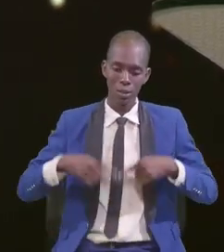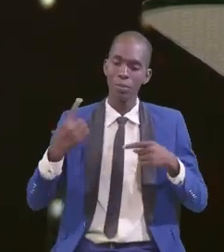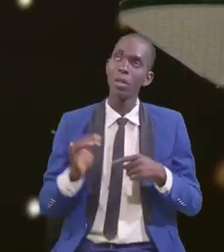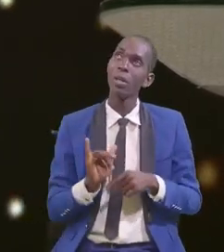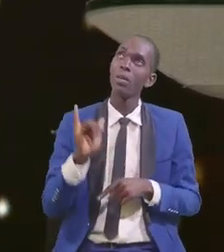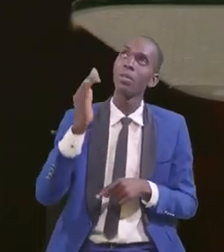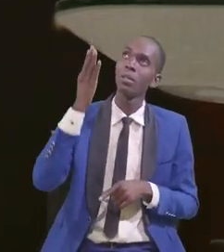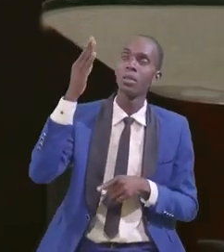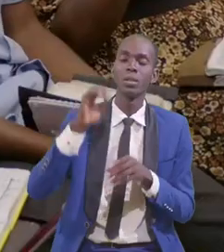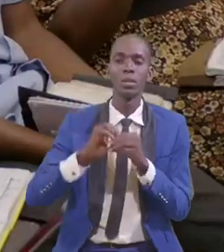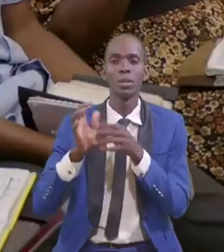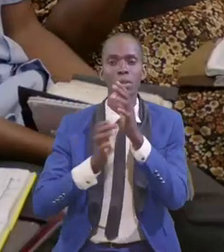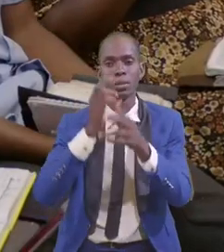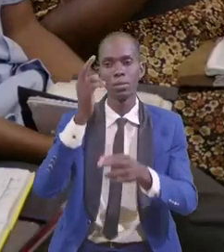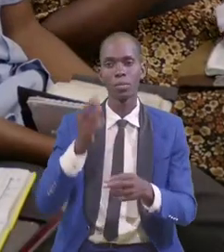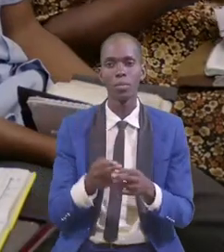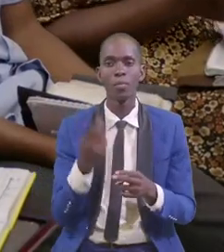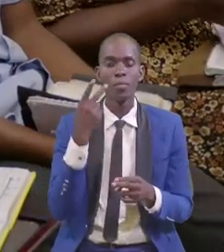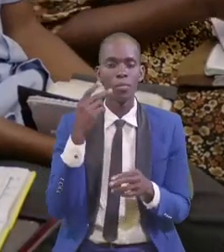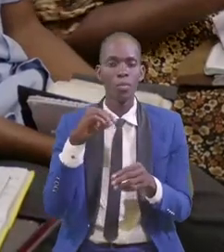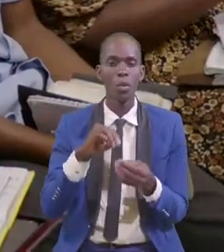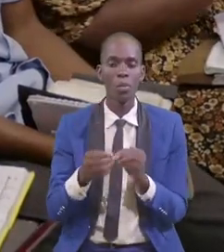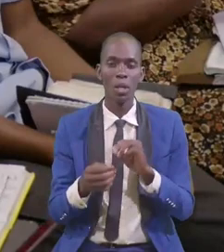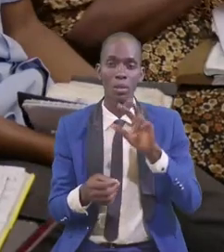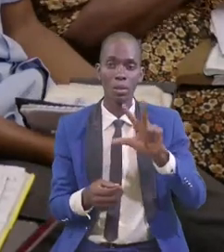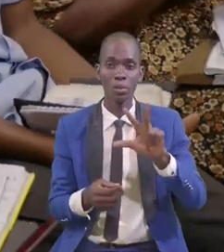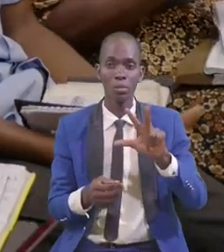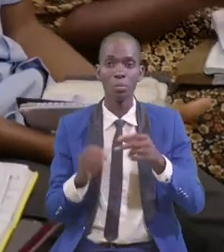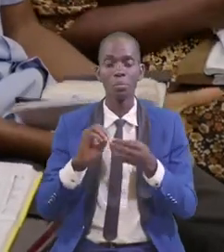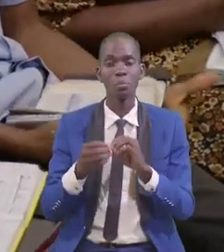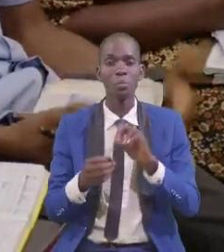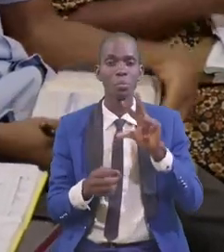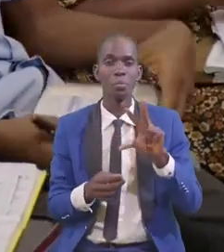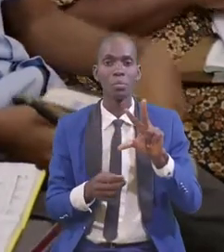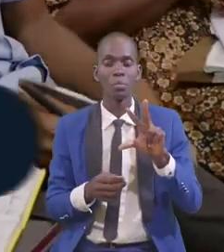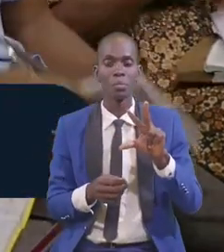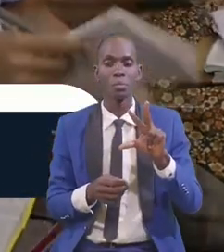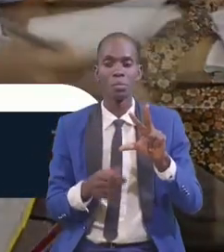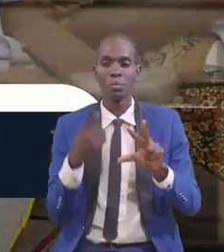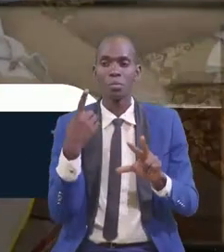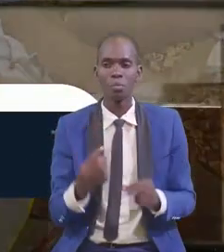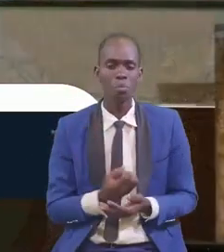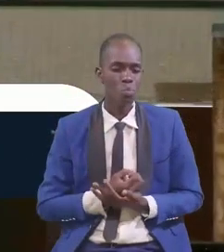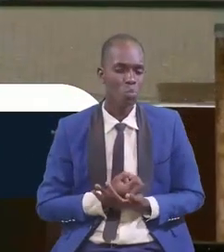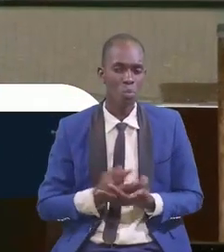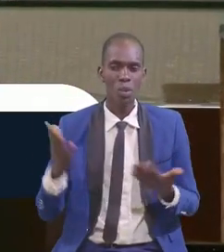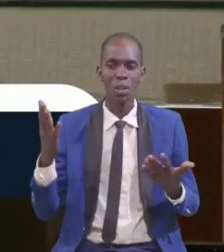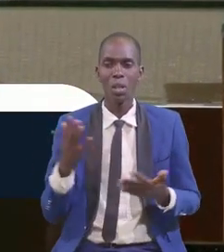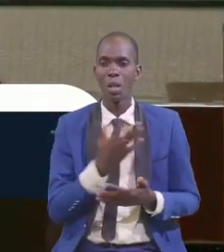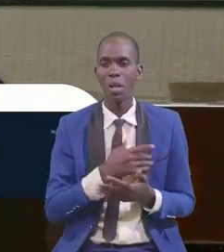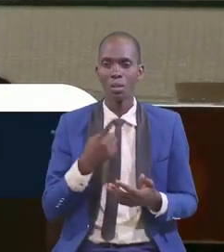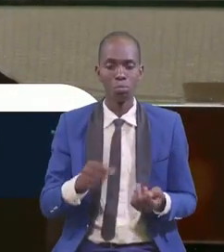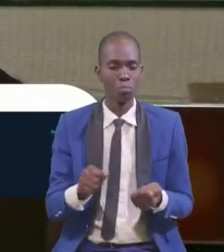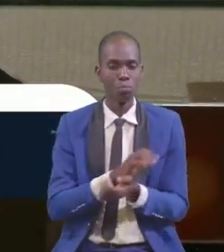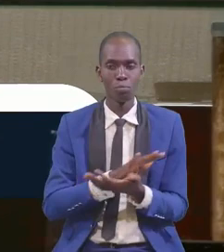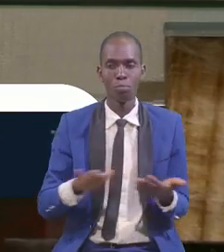in Jesus' name. Look at number three here. Number three, the wastage and the